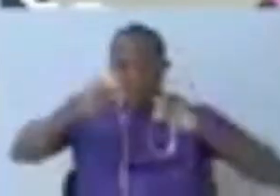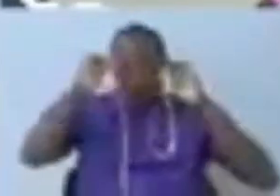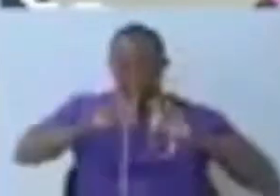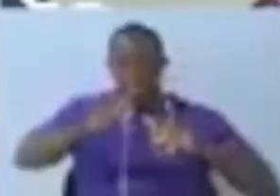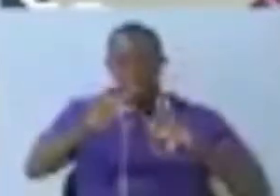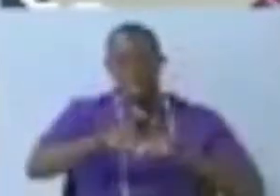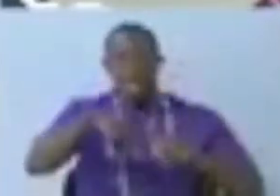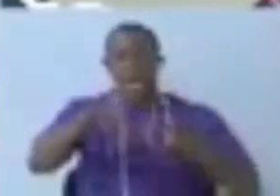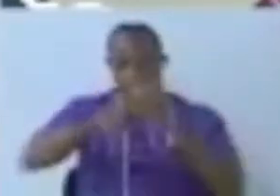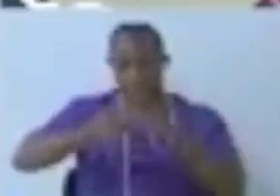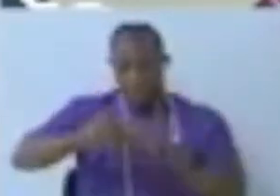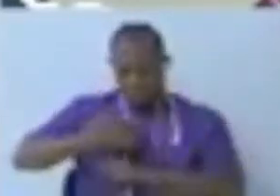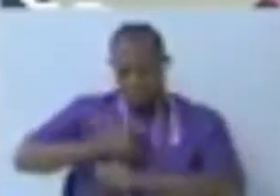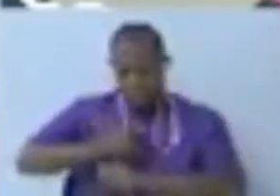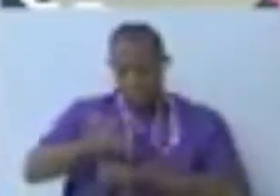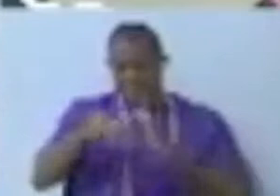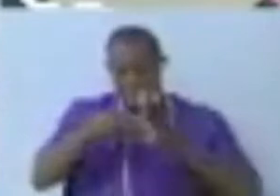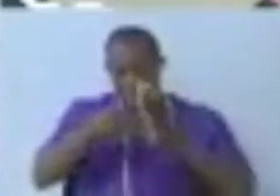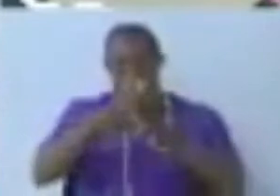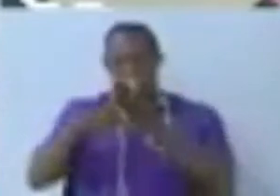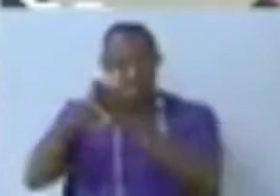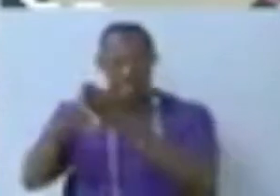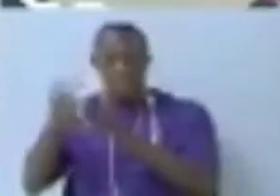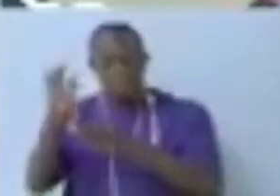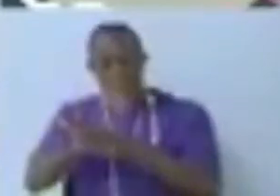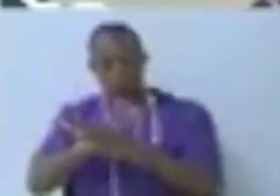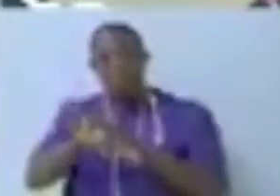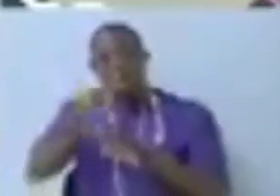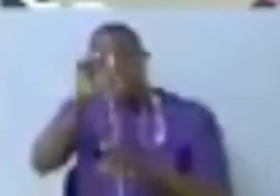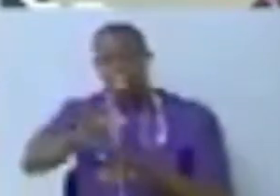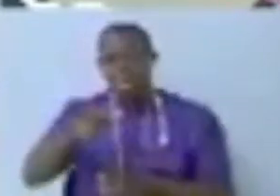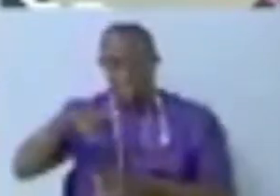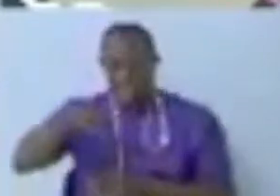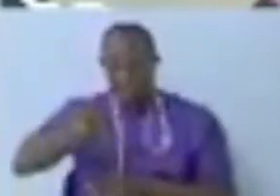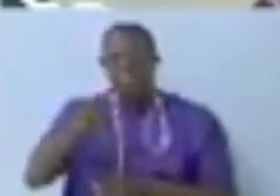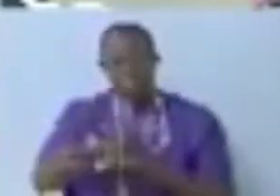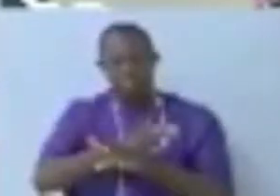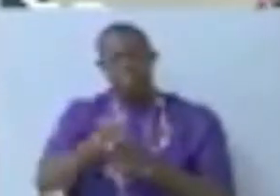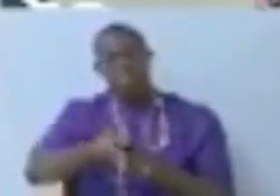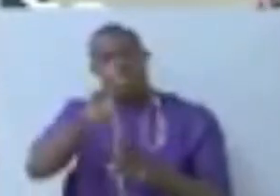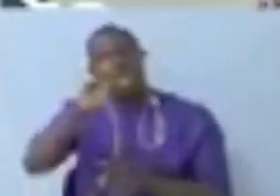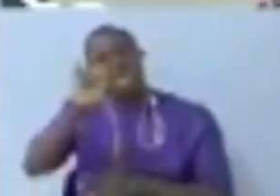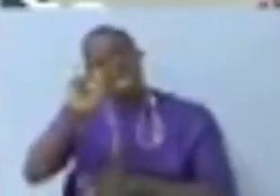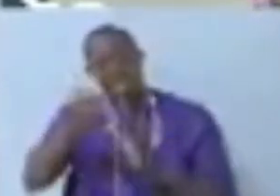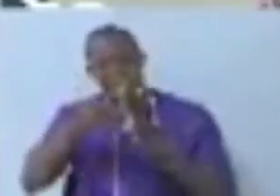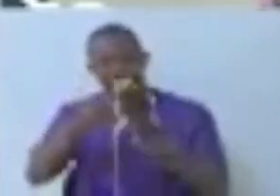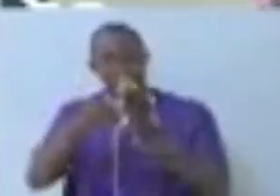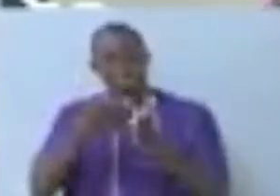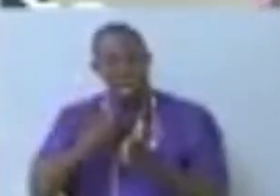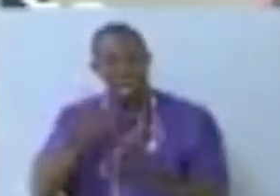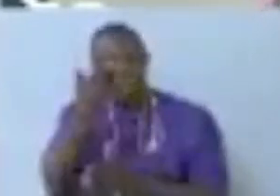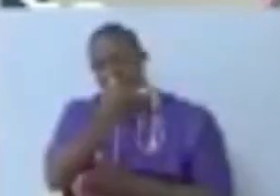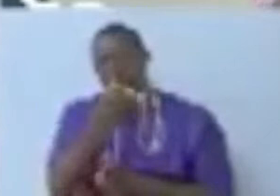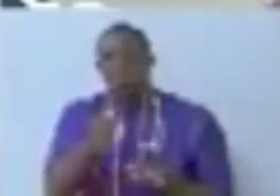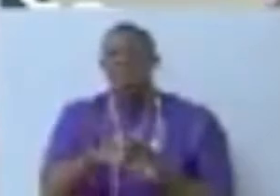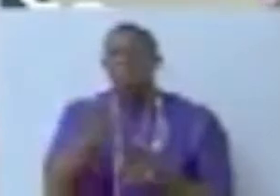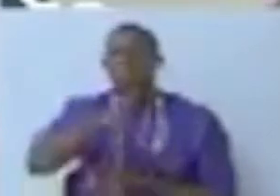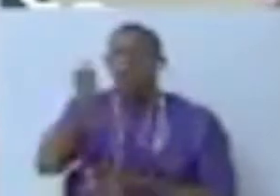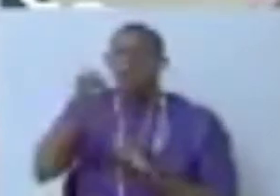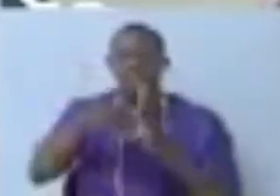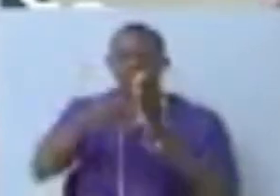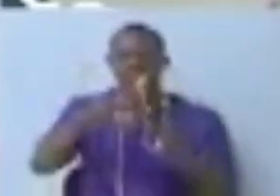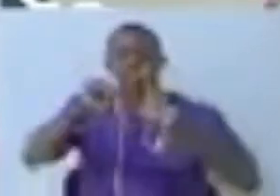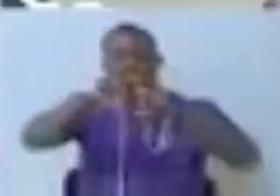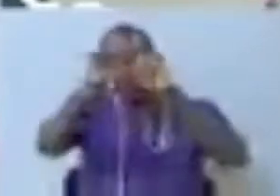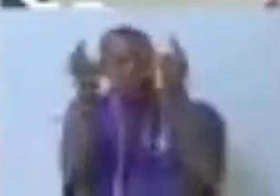of NDLEA, Numo Kujabi, the late Director General of defunct NIA, Buba Sanyang, retired Director General